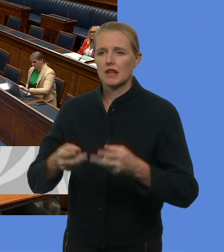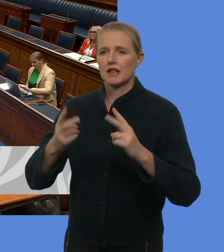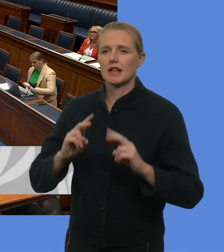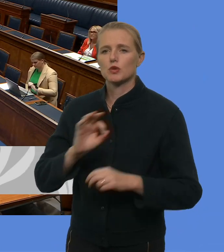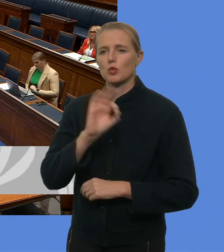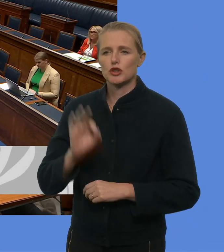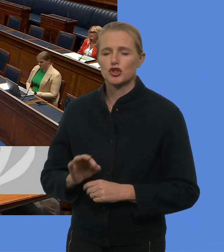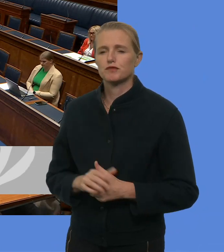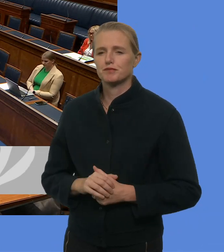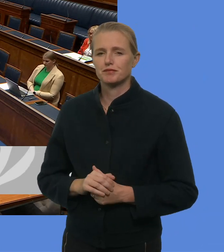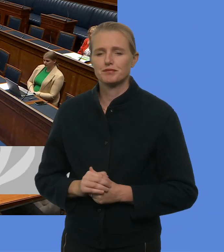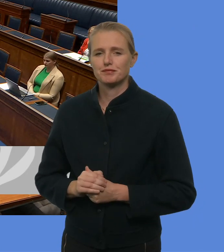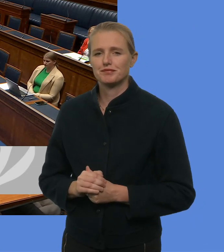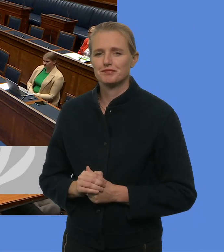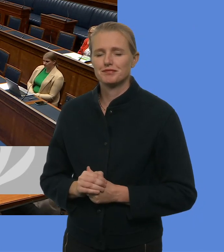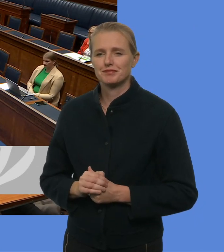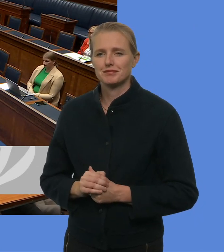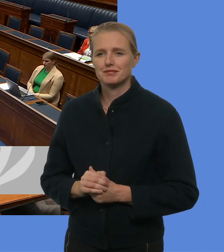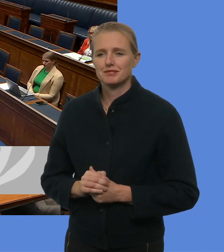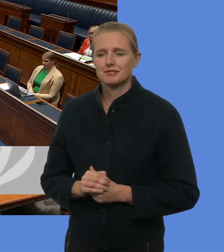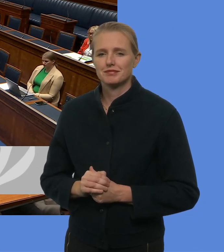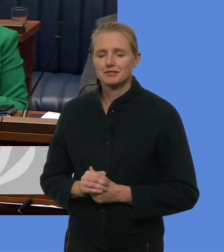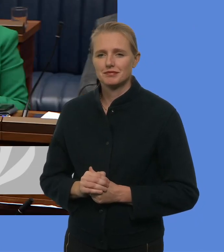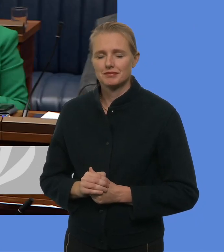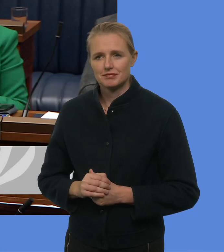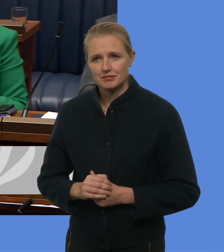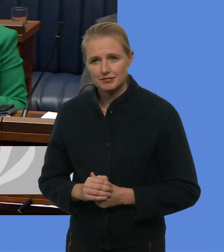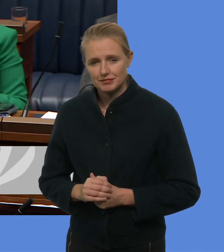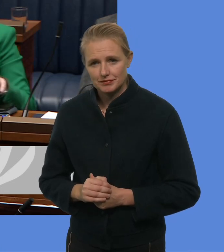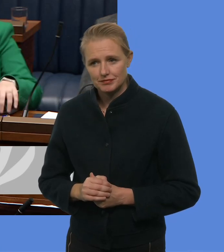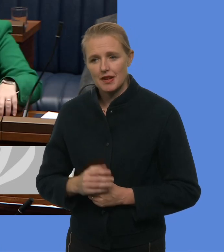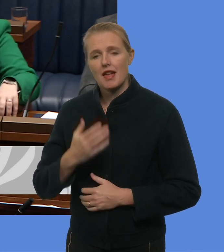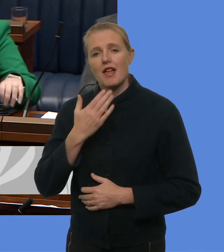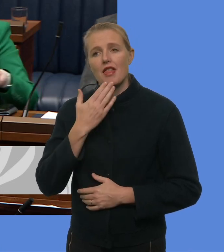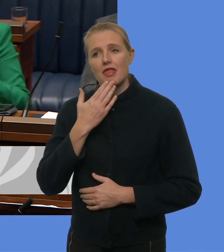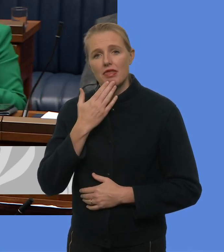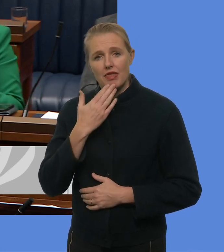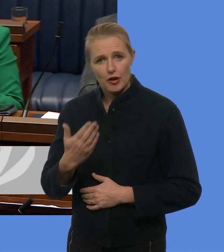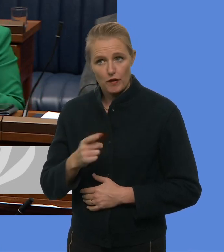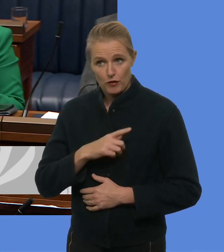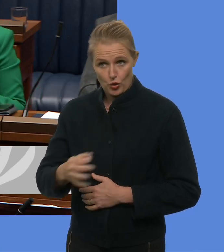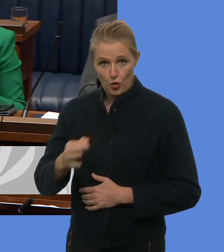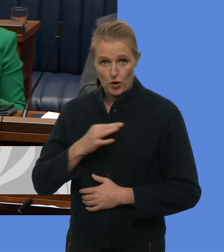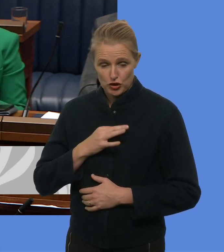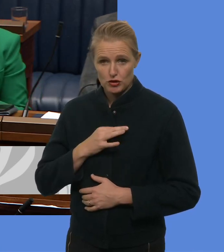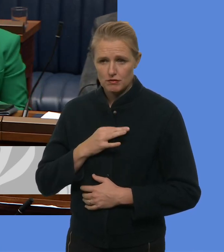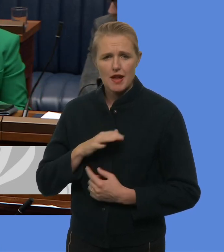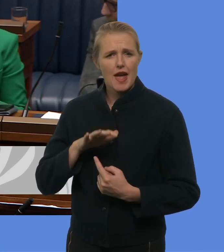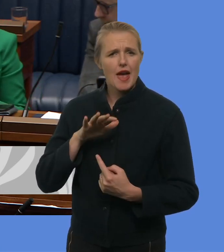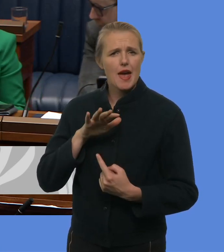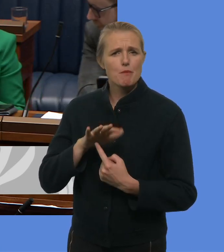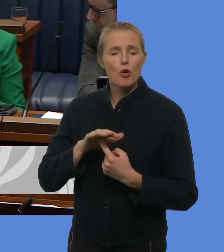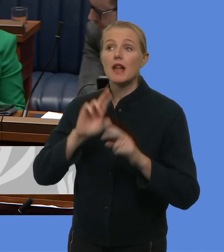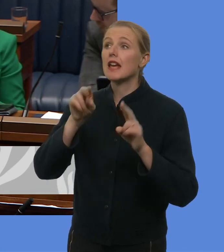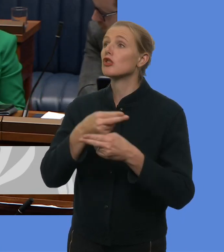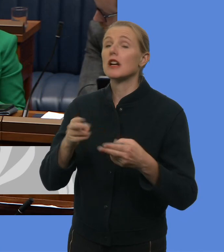I thank the member for the question. Enhancing our reputation and relationships